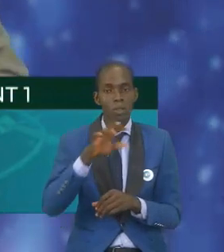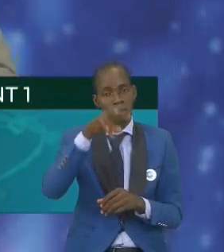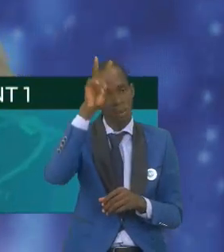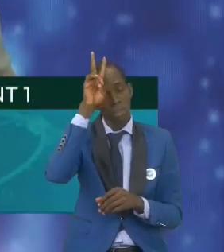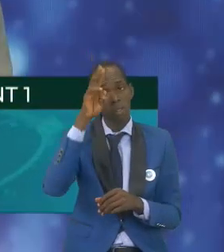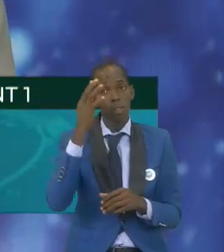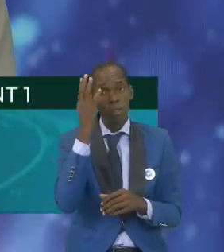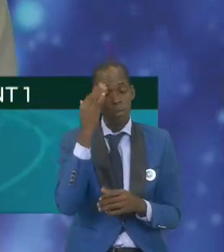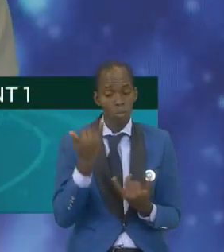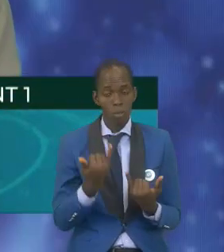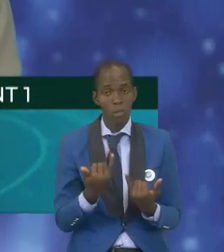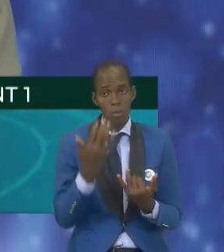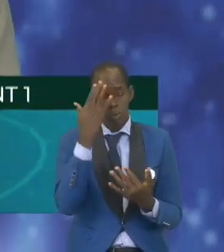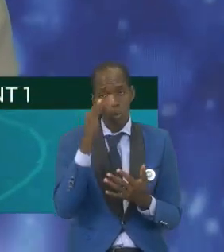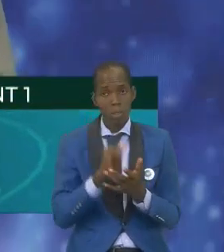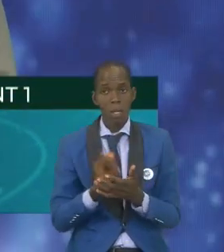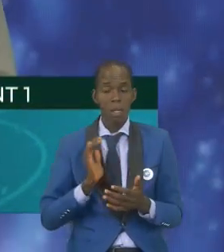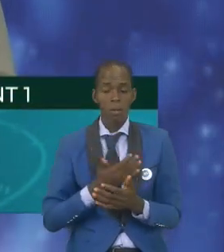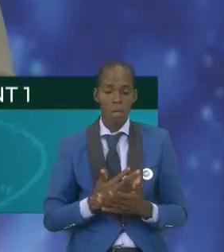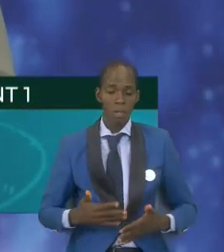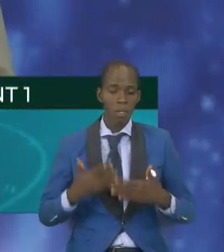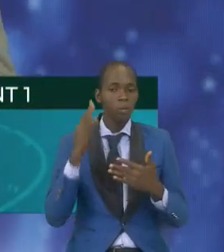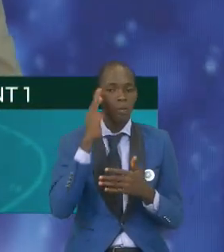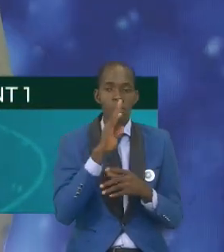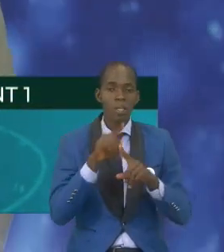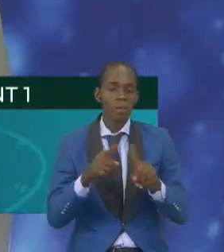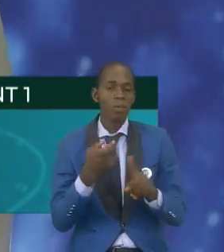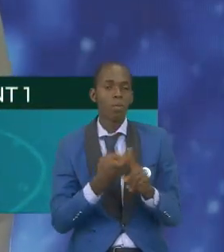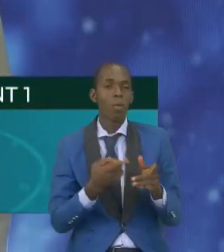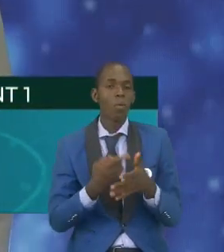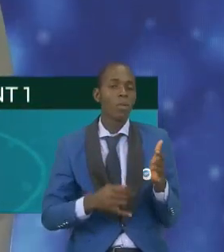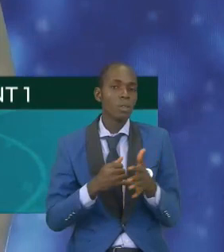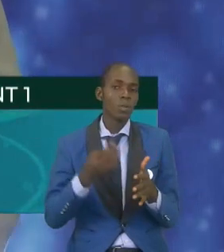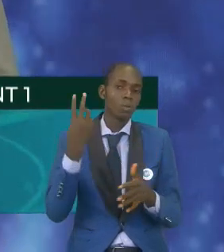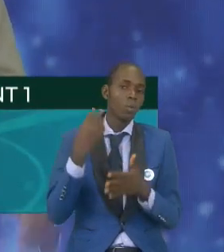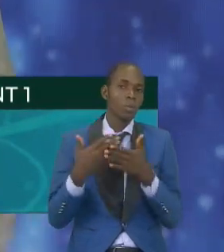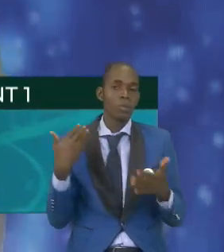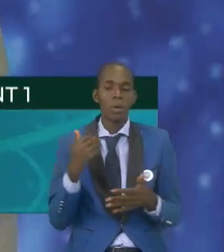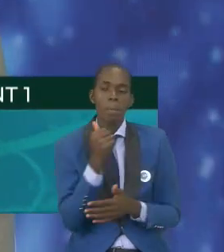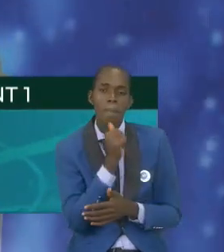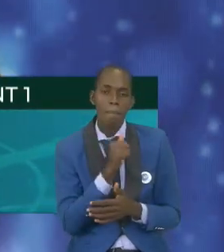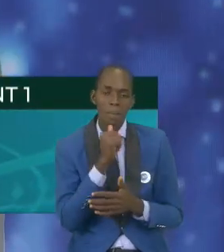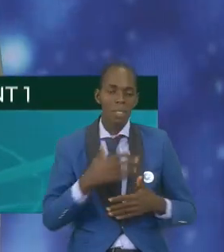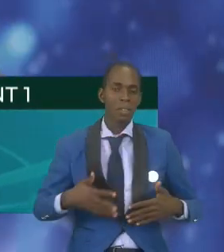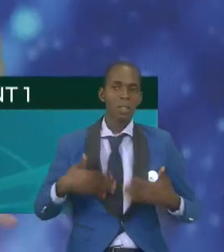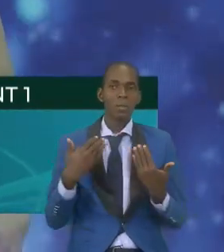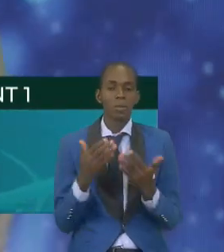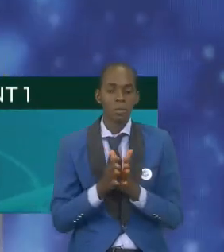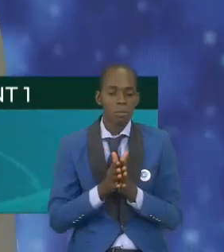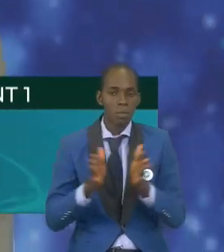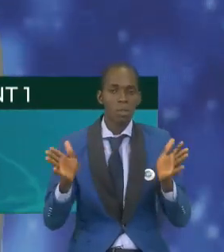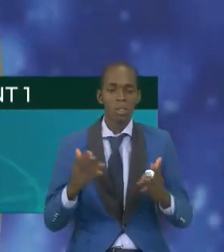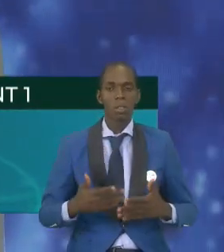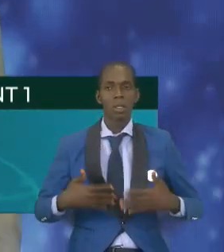will be different from what it used to be. Private life, public life, family